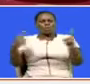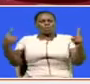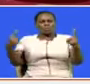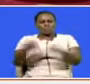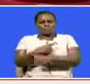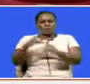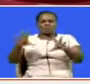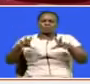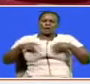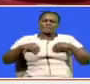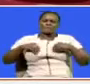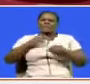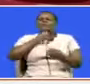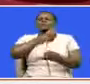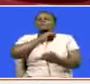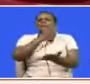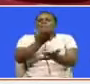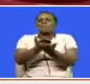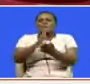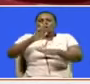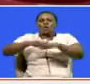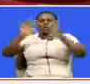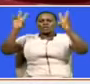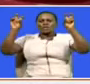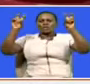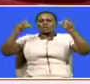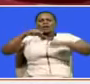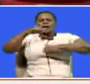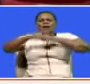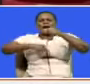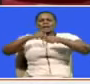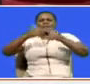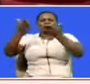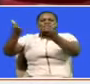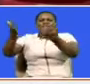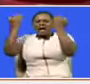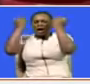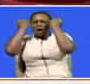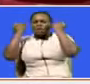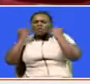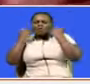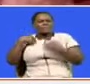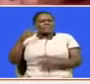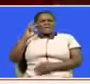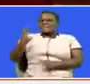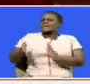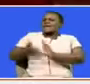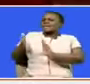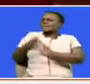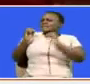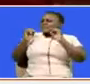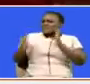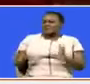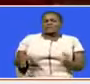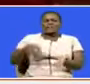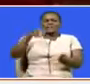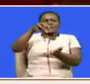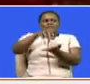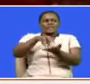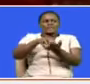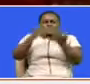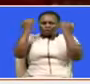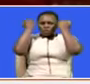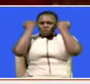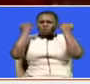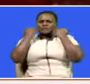by entertaining a petition that is touching on issues that are actively before court. I don't see the urgency. The case that is in